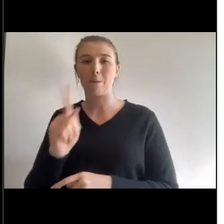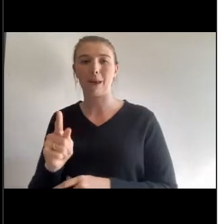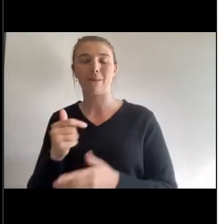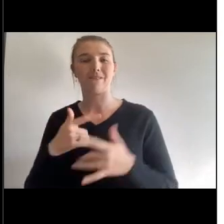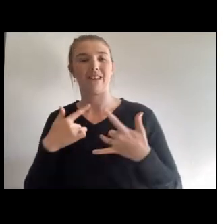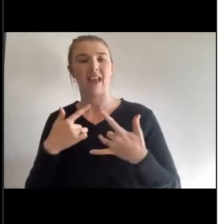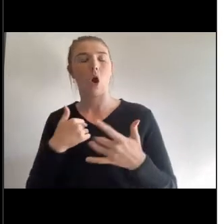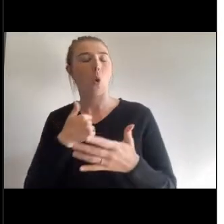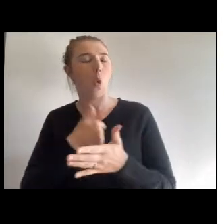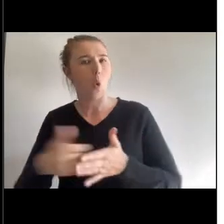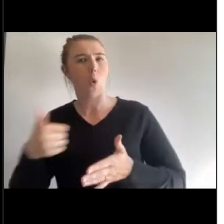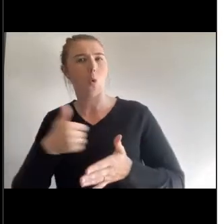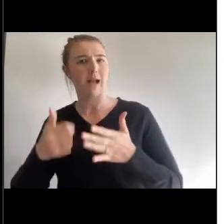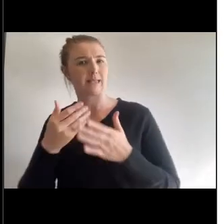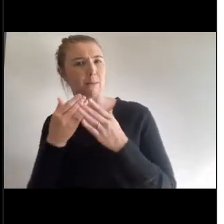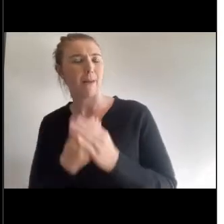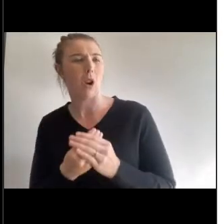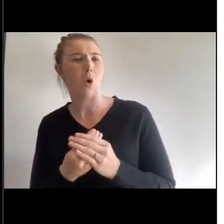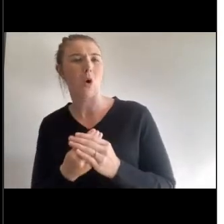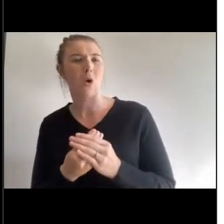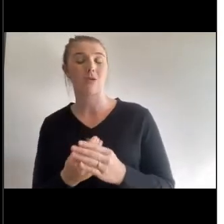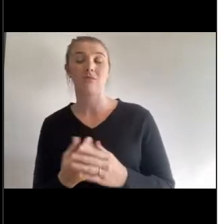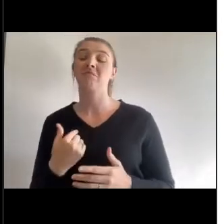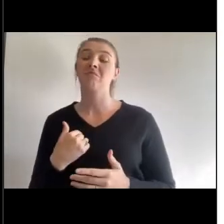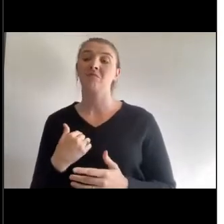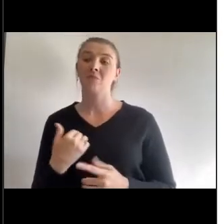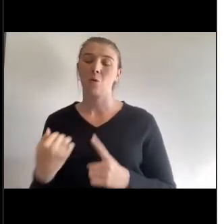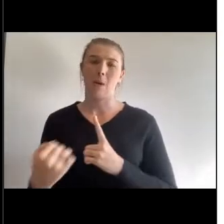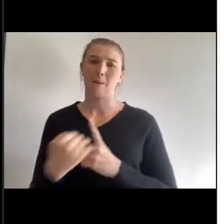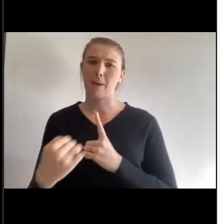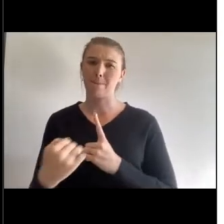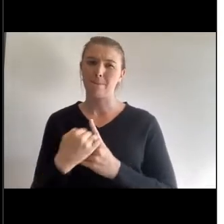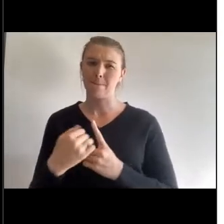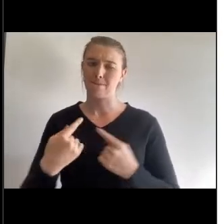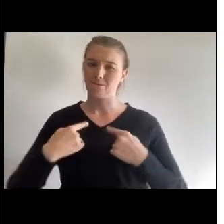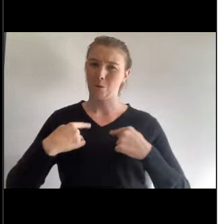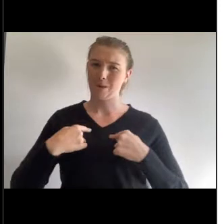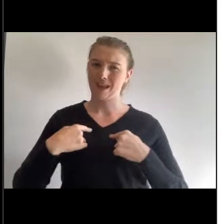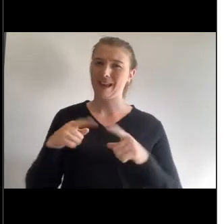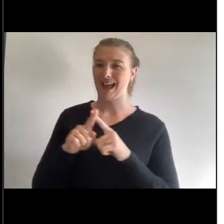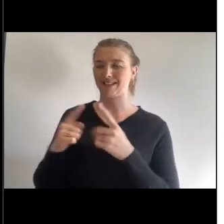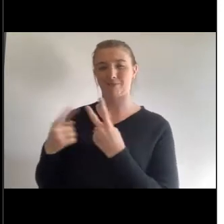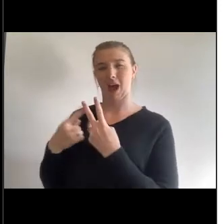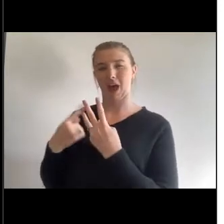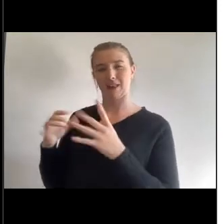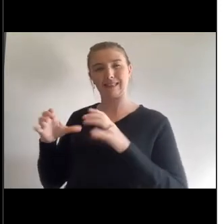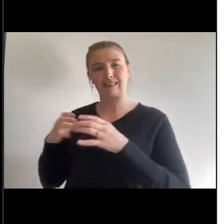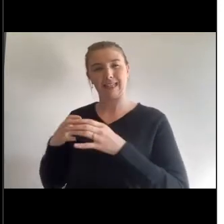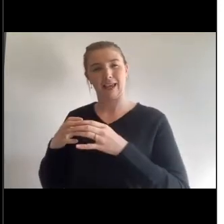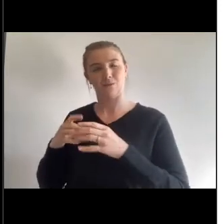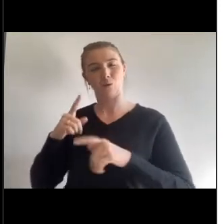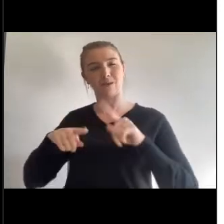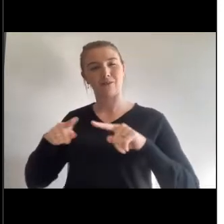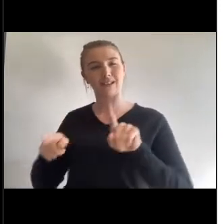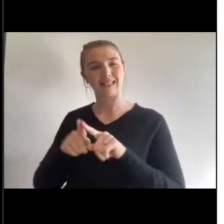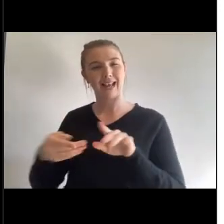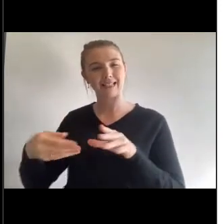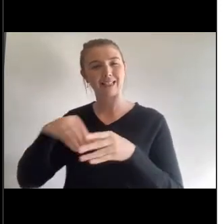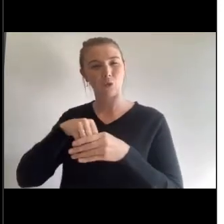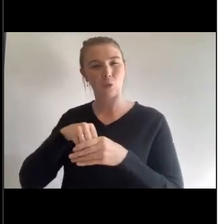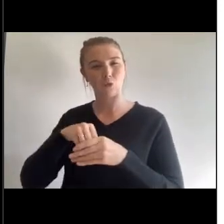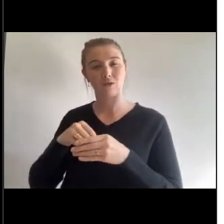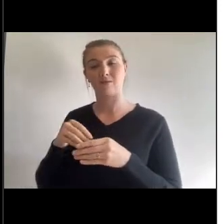sciences. One of the things that really struck me and the others from the D&I team who were involved in this study as well was what we call